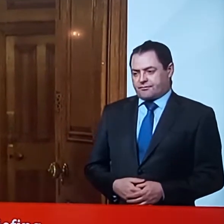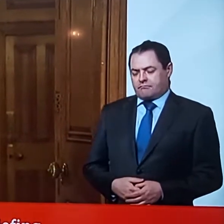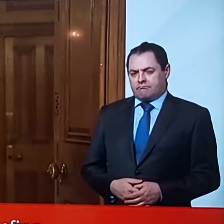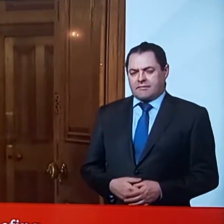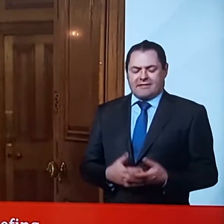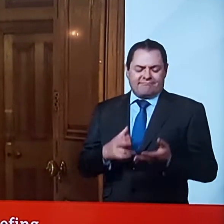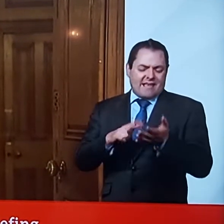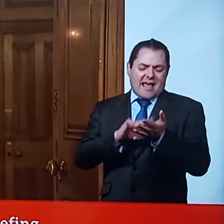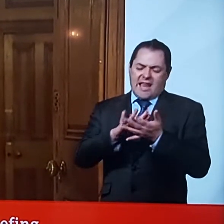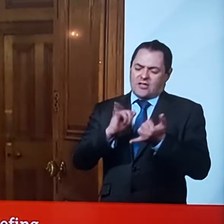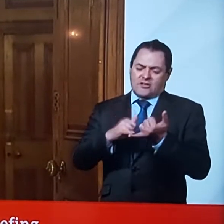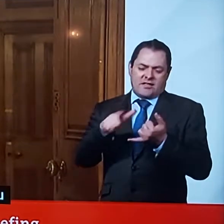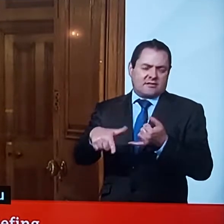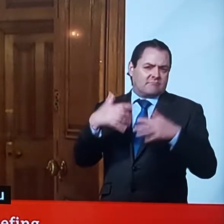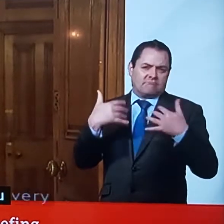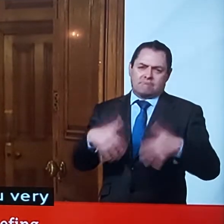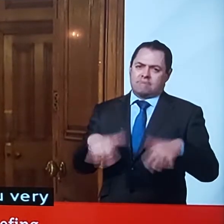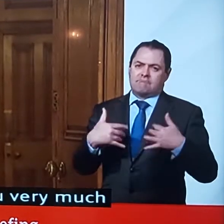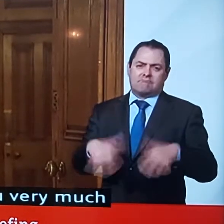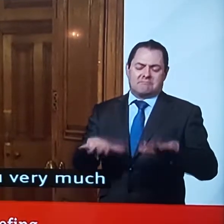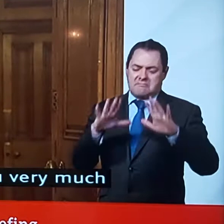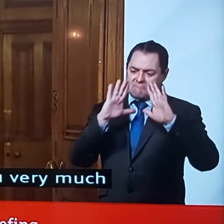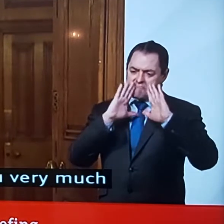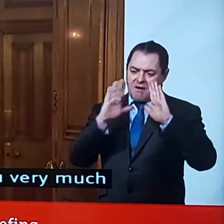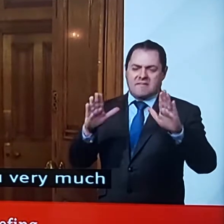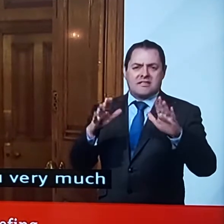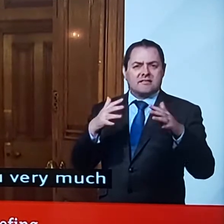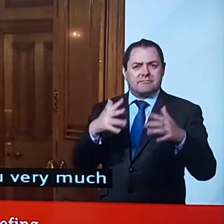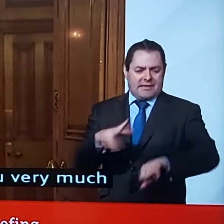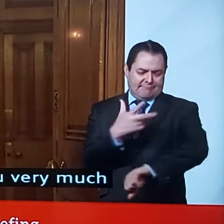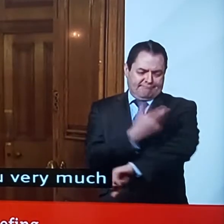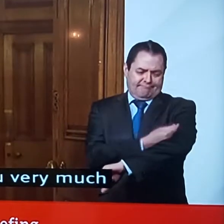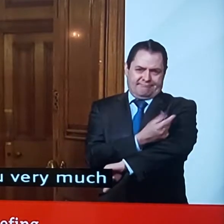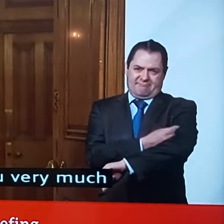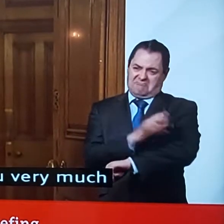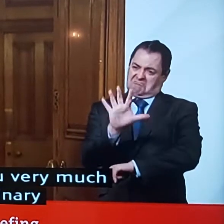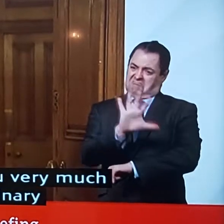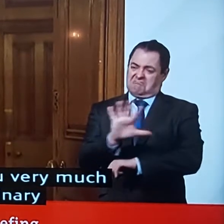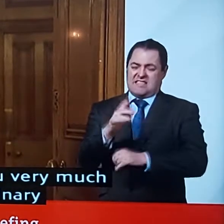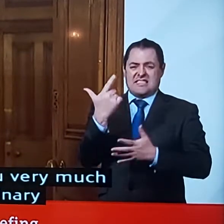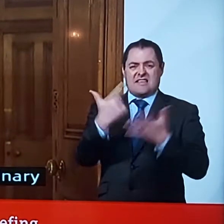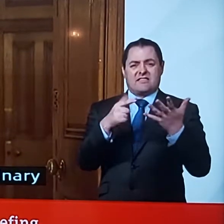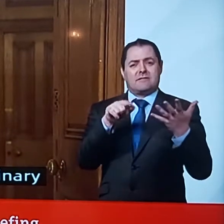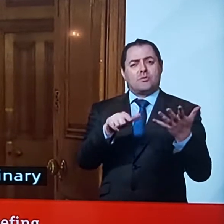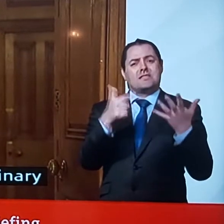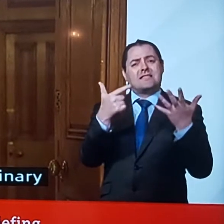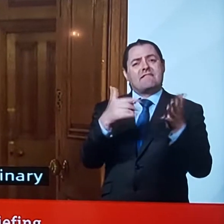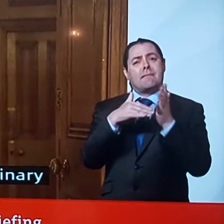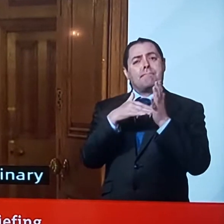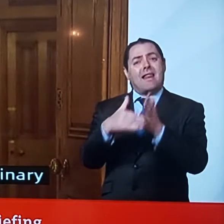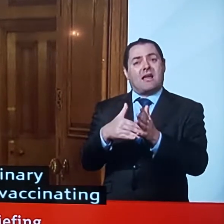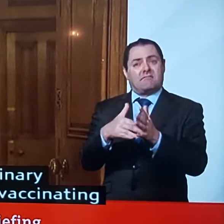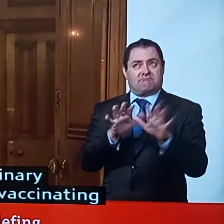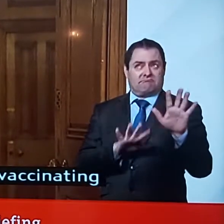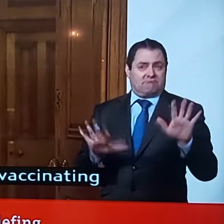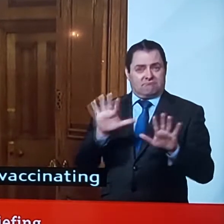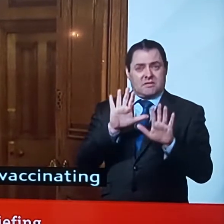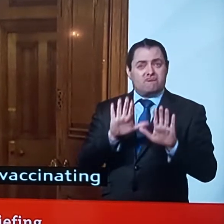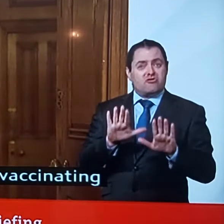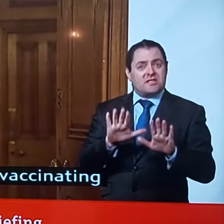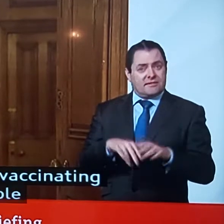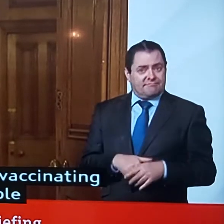now succeeded in vaccinating more than 17.7 million people across the UK, and nearly